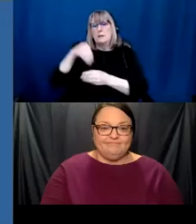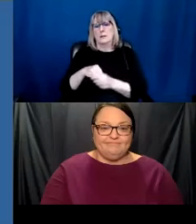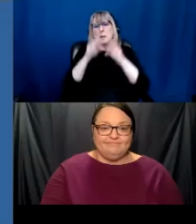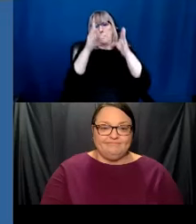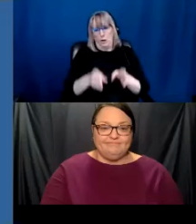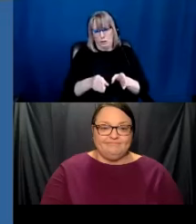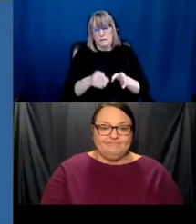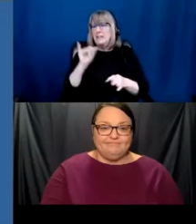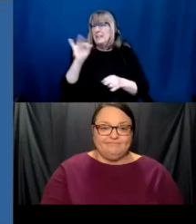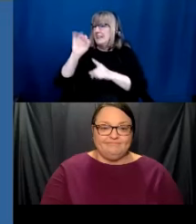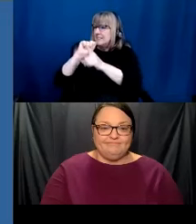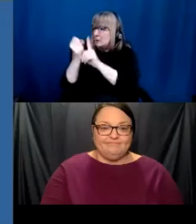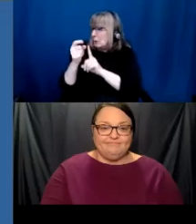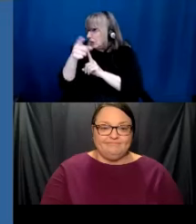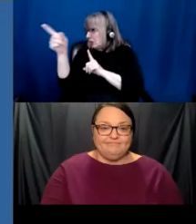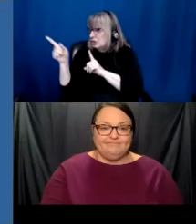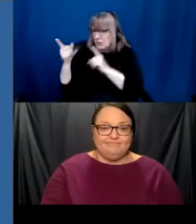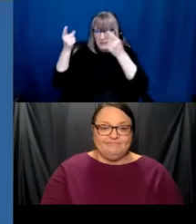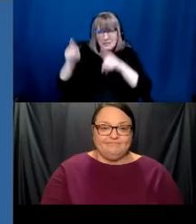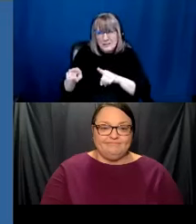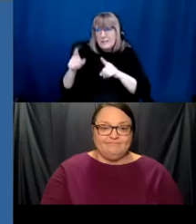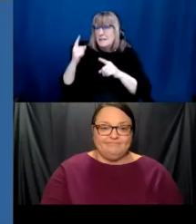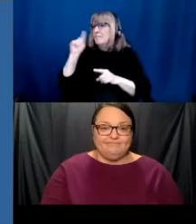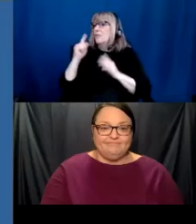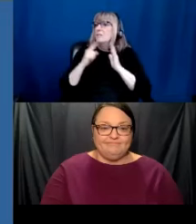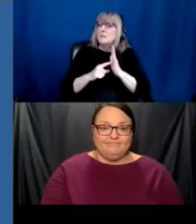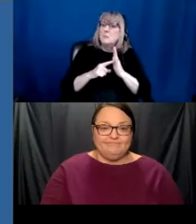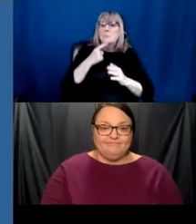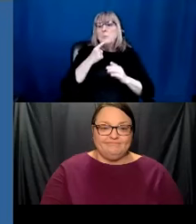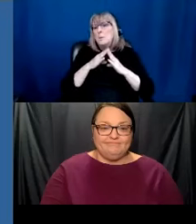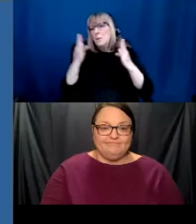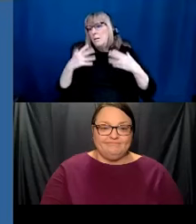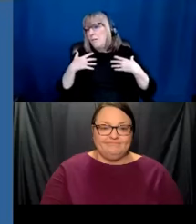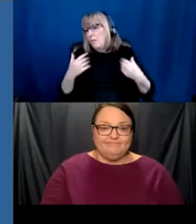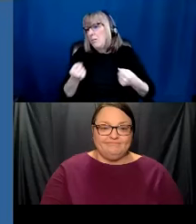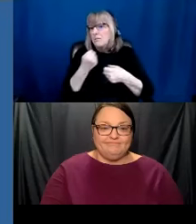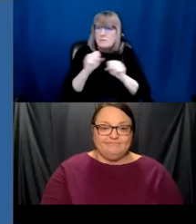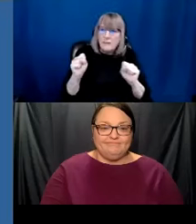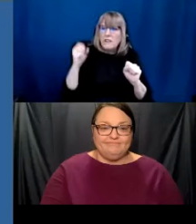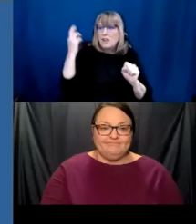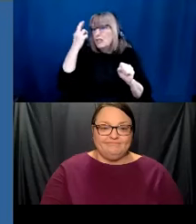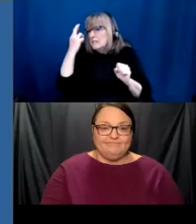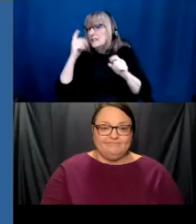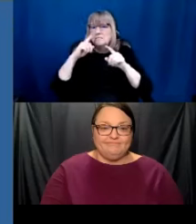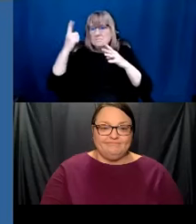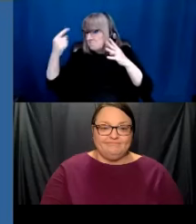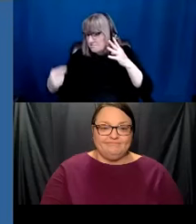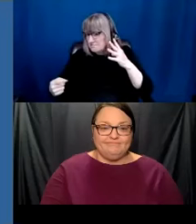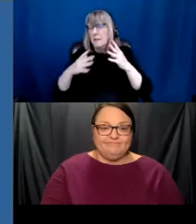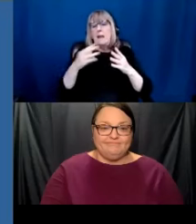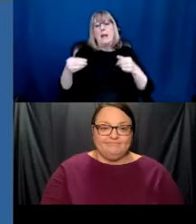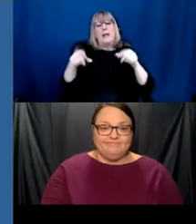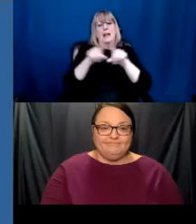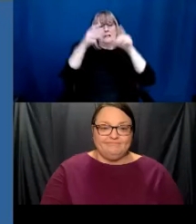cuando posible, las reuniones se van a hacer presencial. And as determined by the